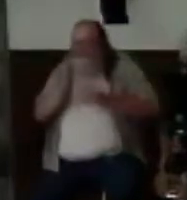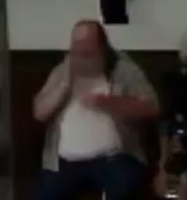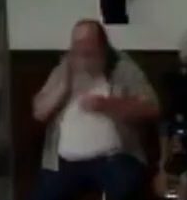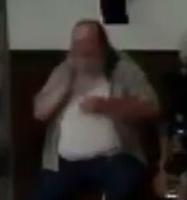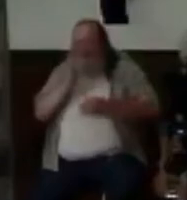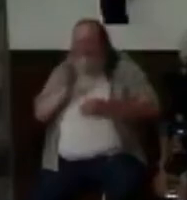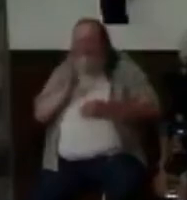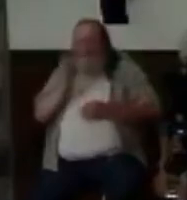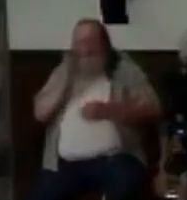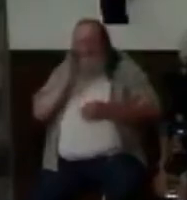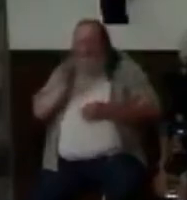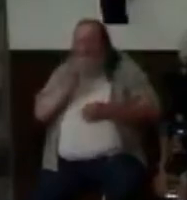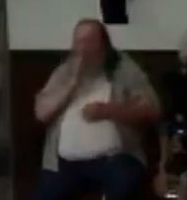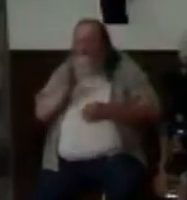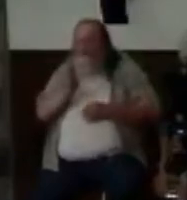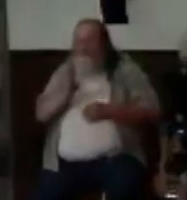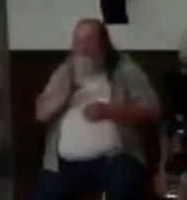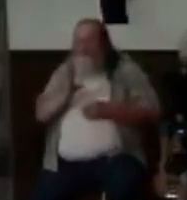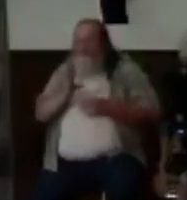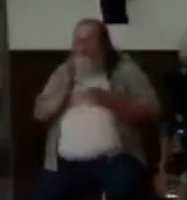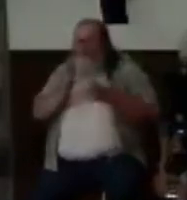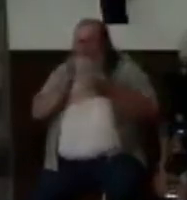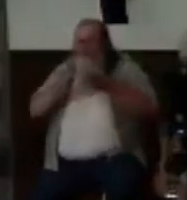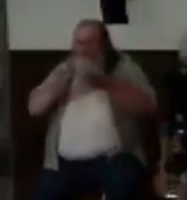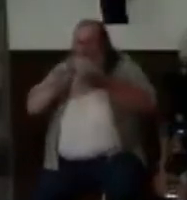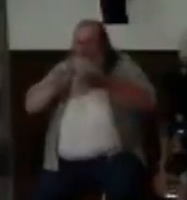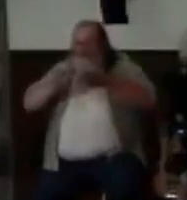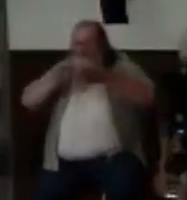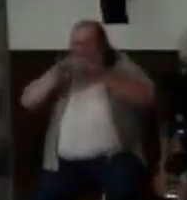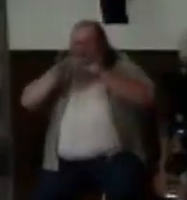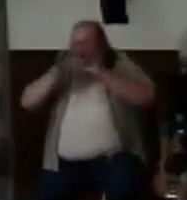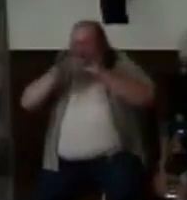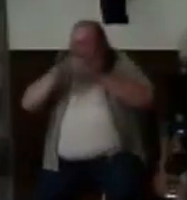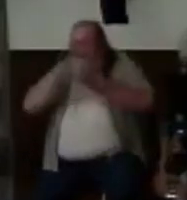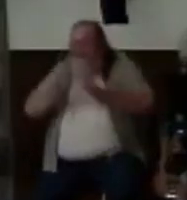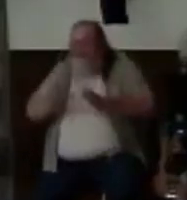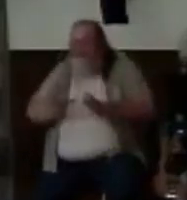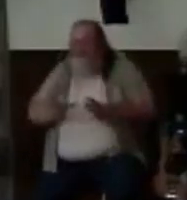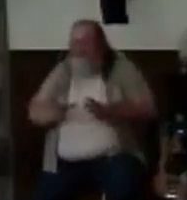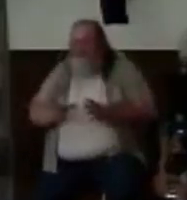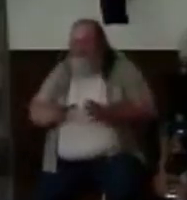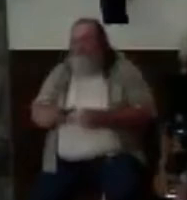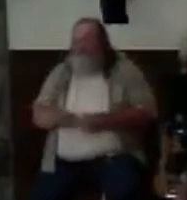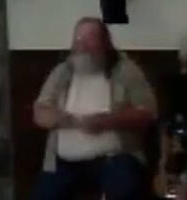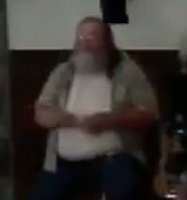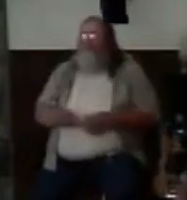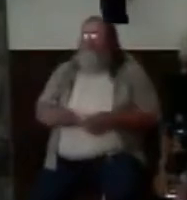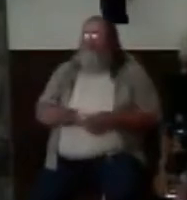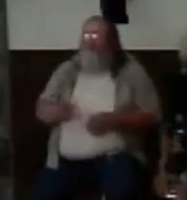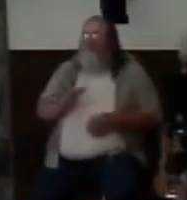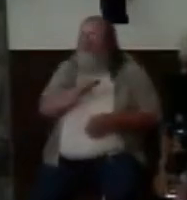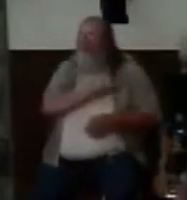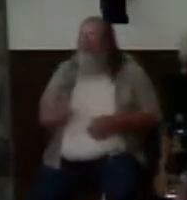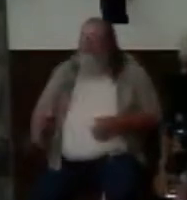thirsty again. But those who drink the water I give will never be thirsty again. It becomes a